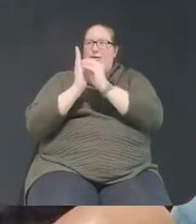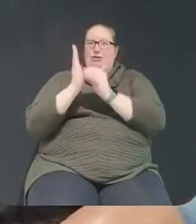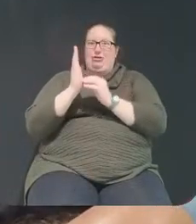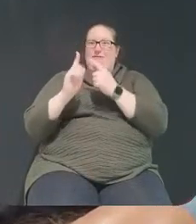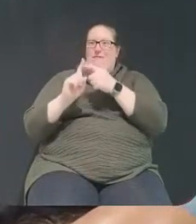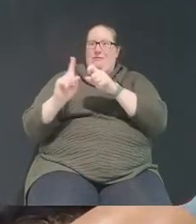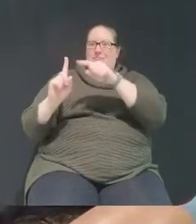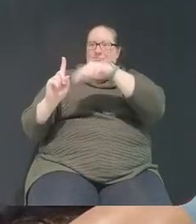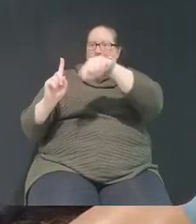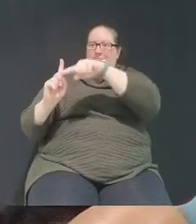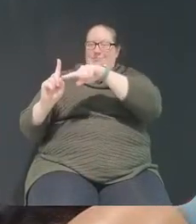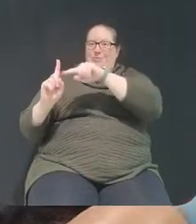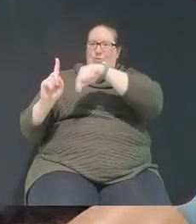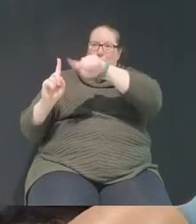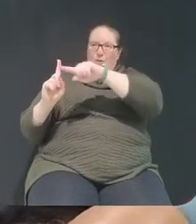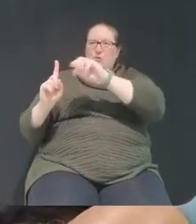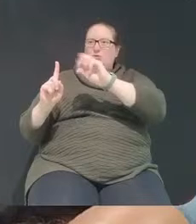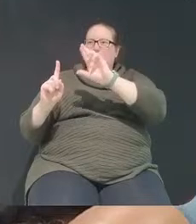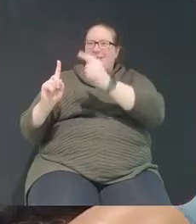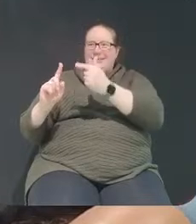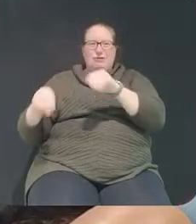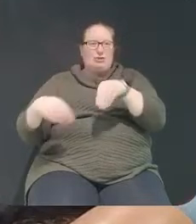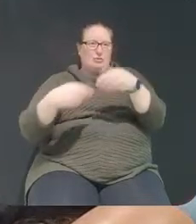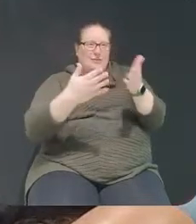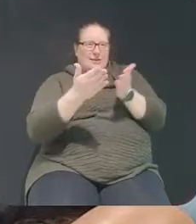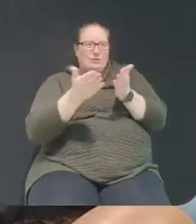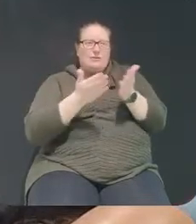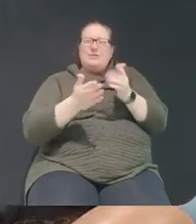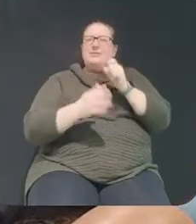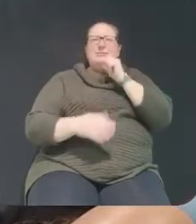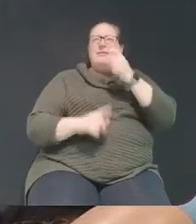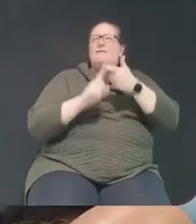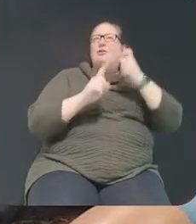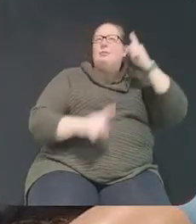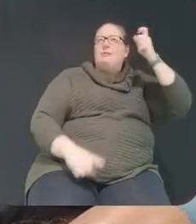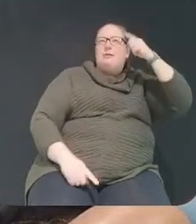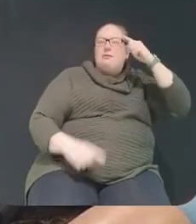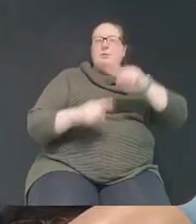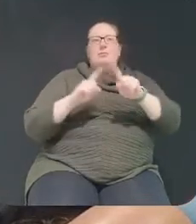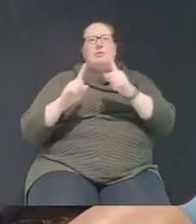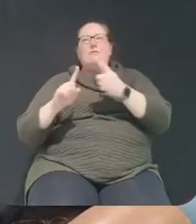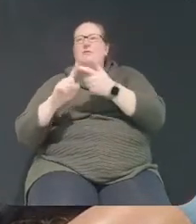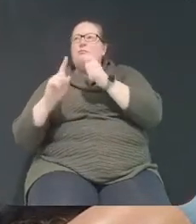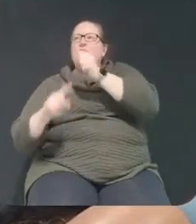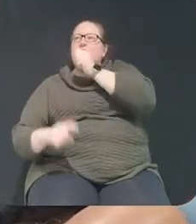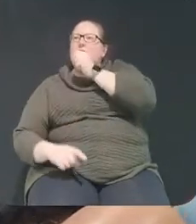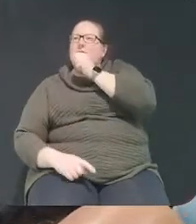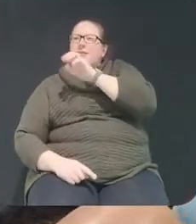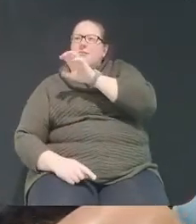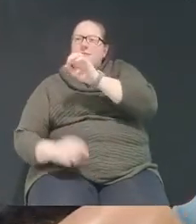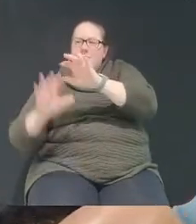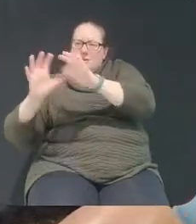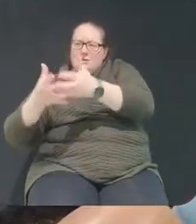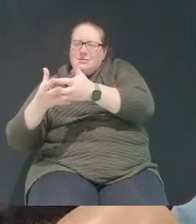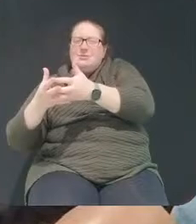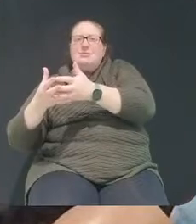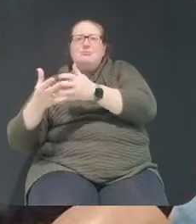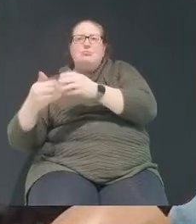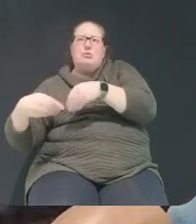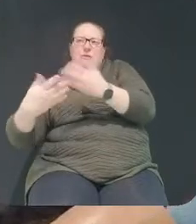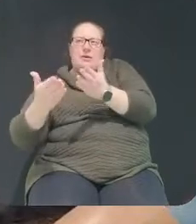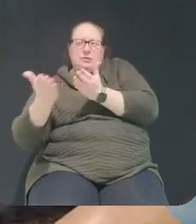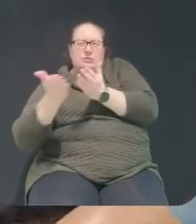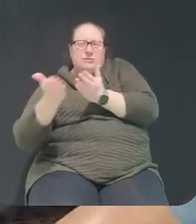the services being provided, not by the government, but by private entities? And do you